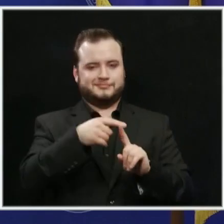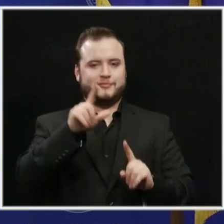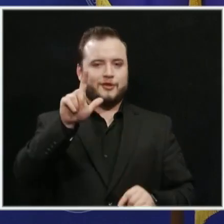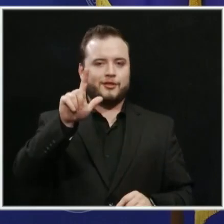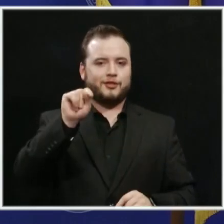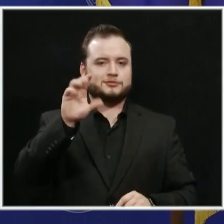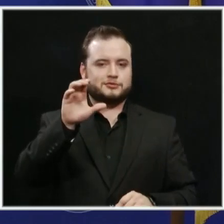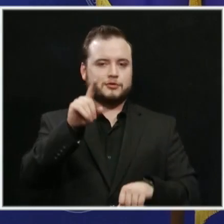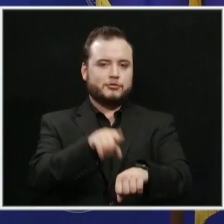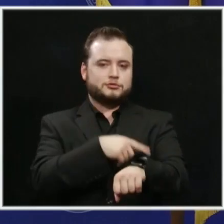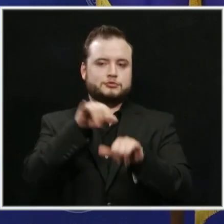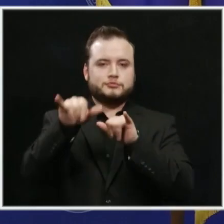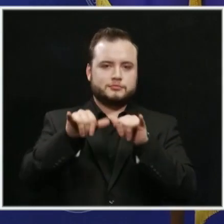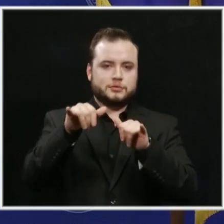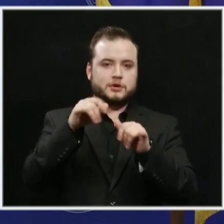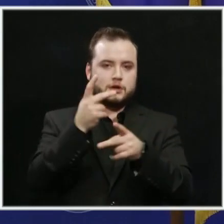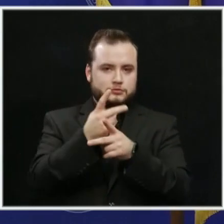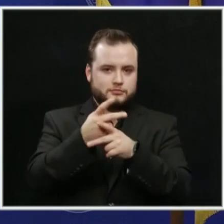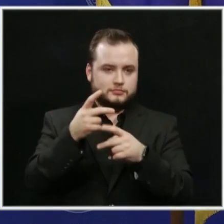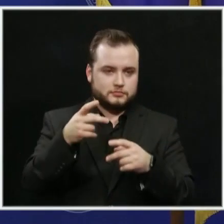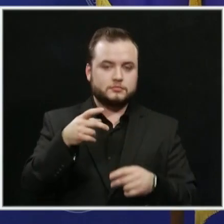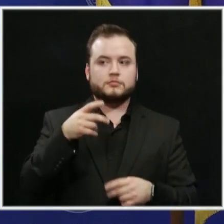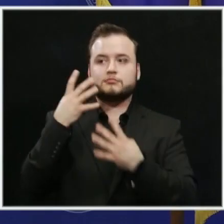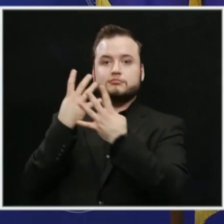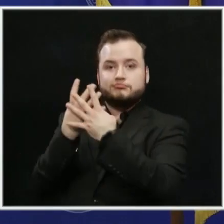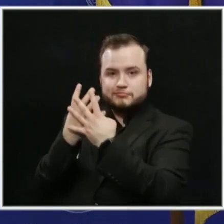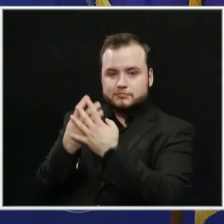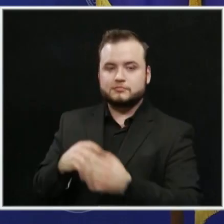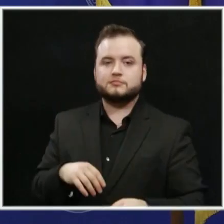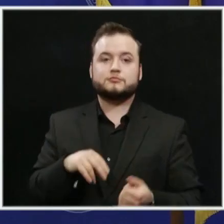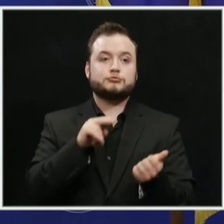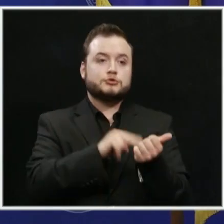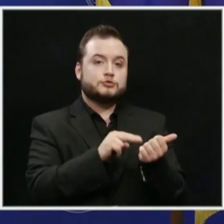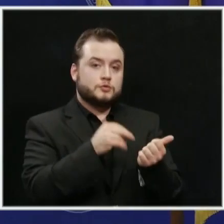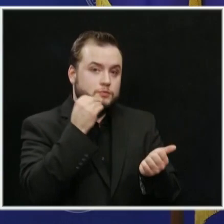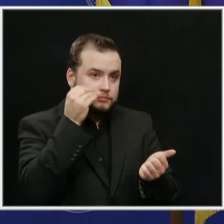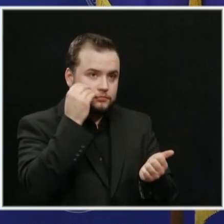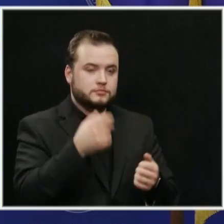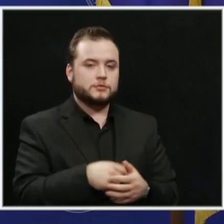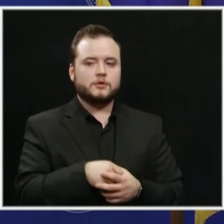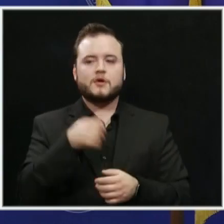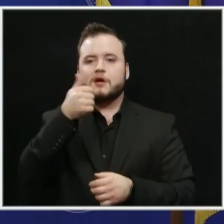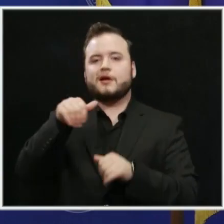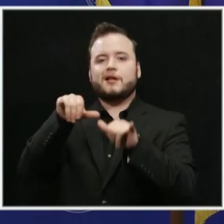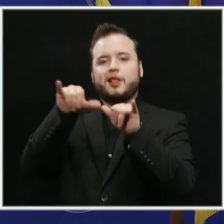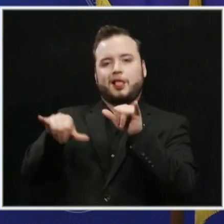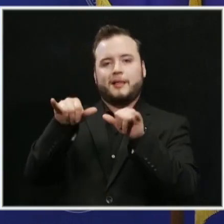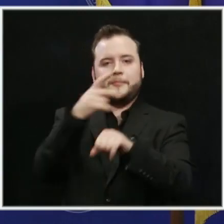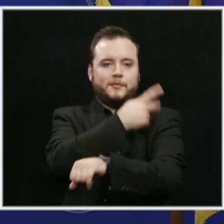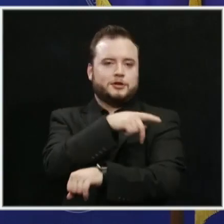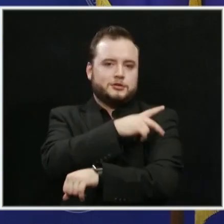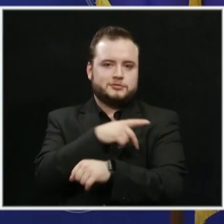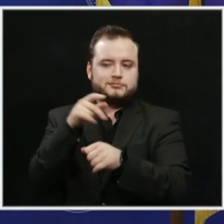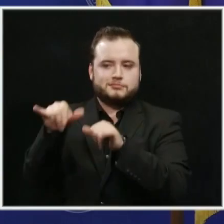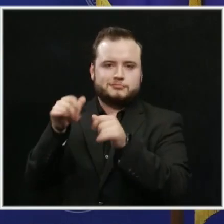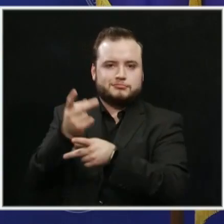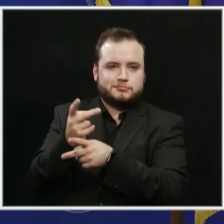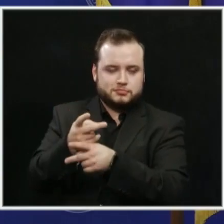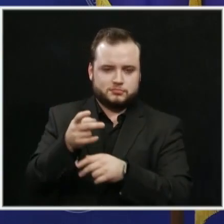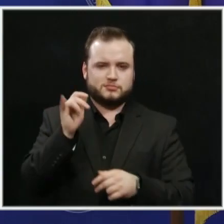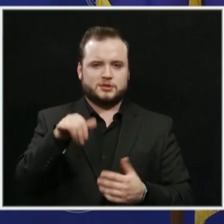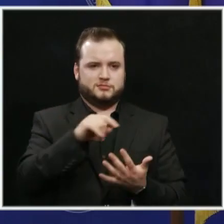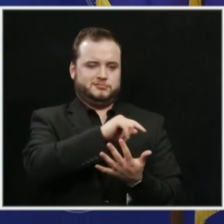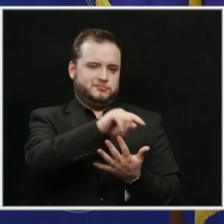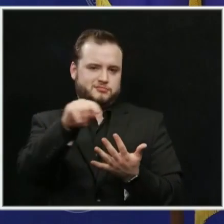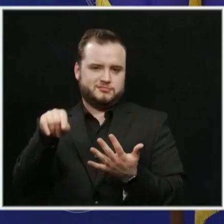like nursing homes, congregate care settings like inpatient facilities of any kind, and long-term